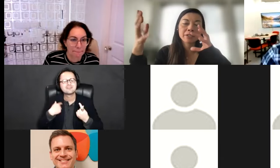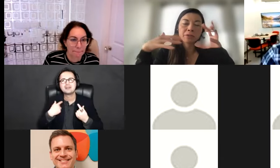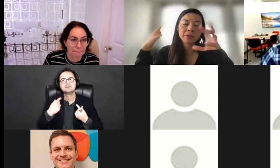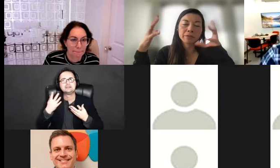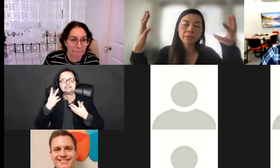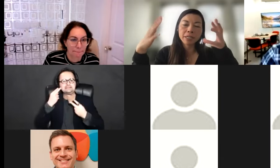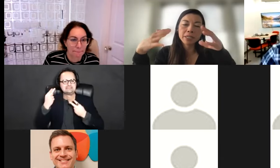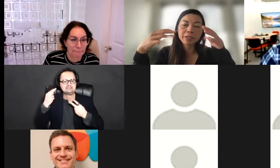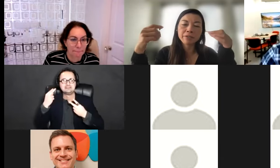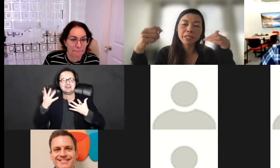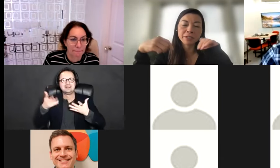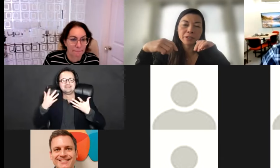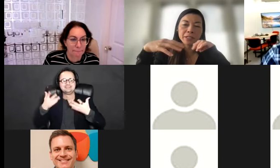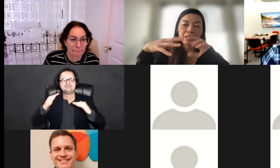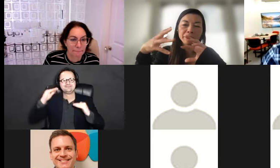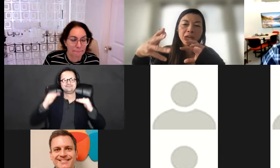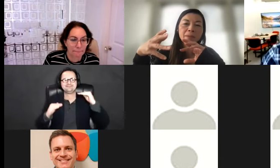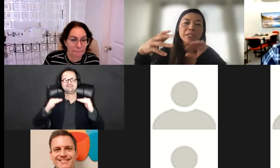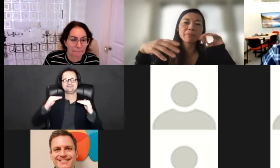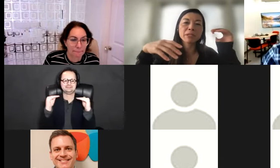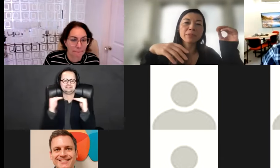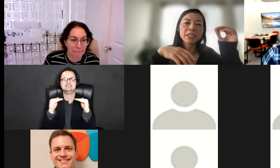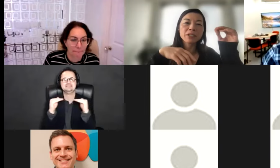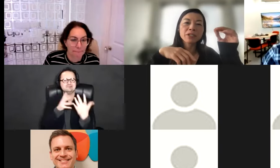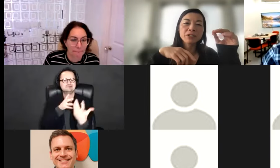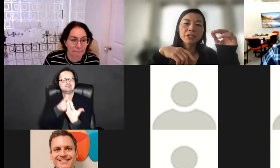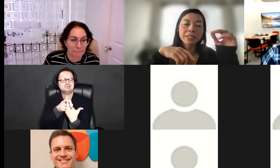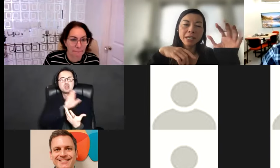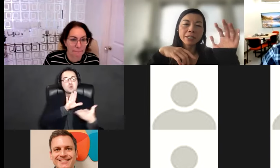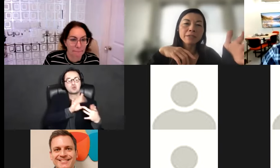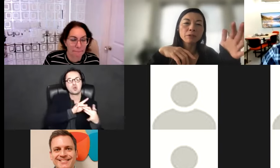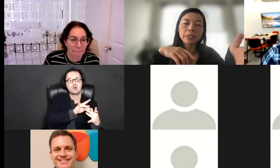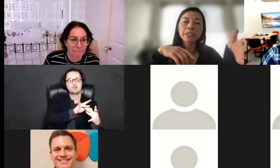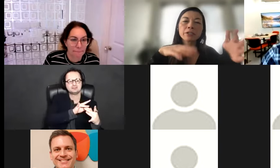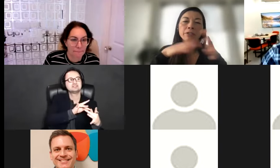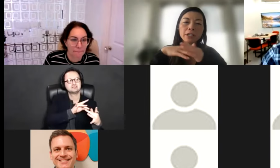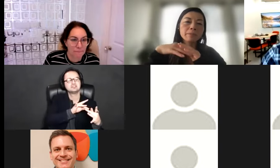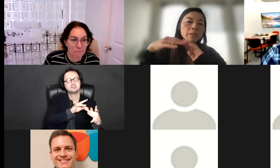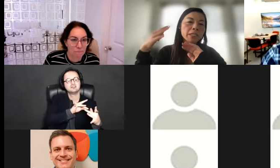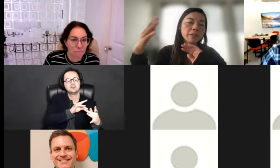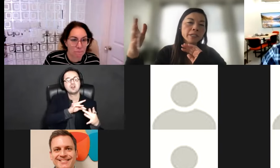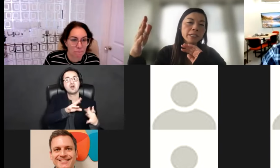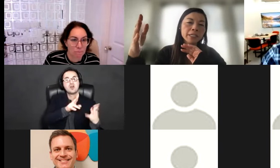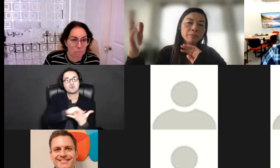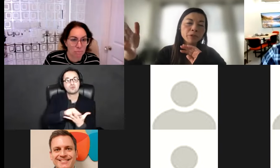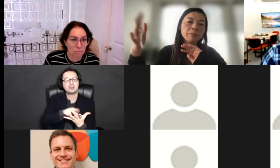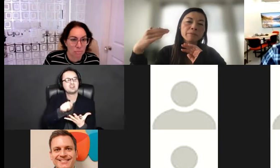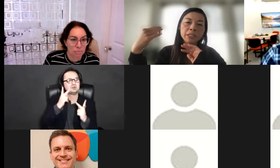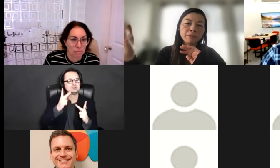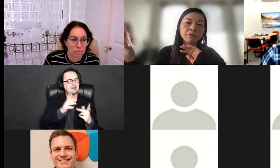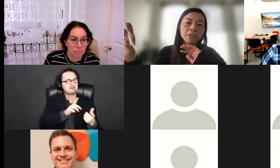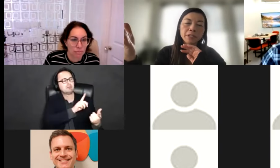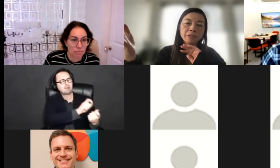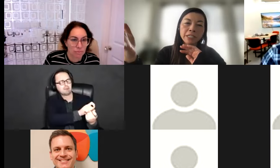reconcile or sort of integrate your kind of comments between, I think for reading, you saw some specificity and